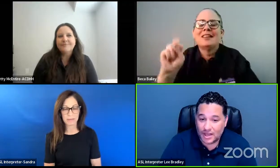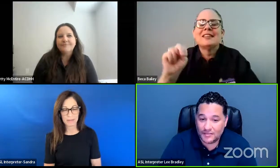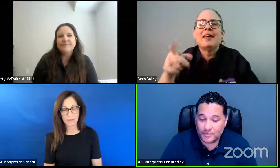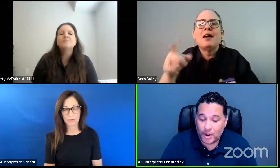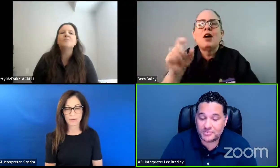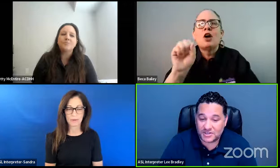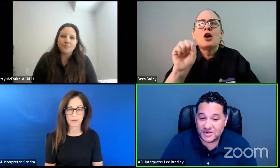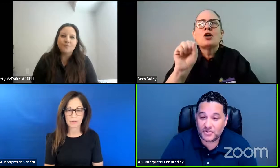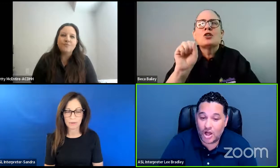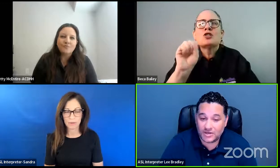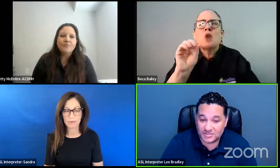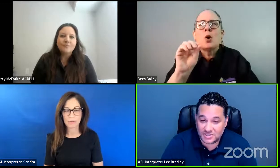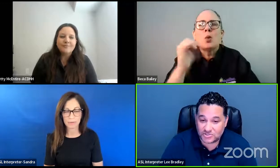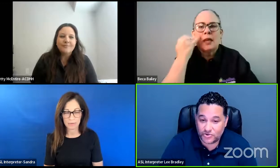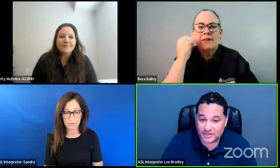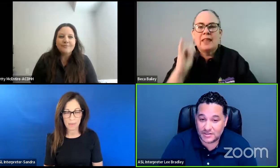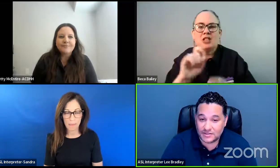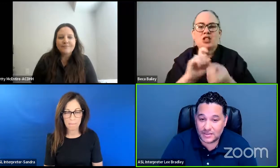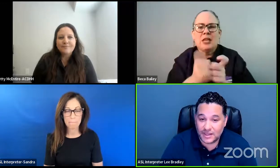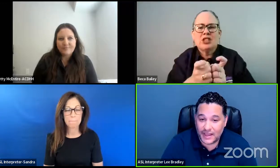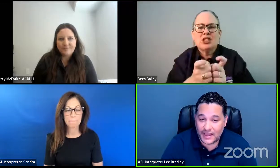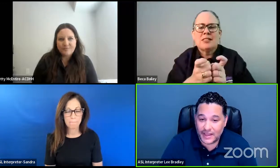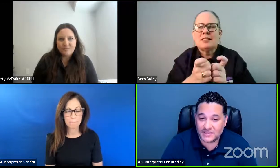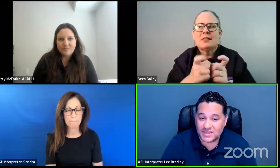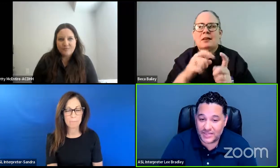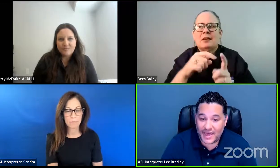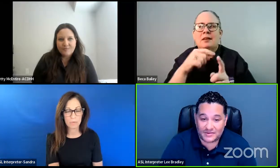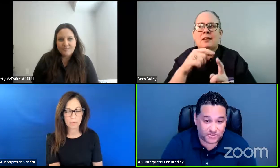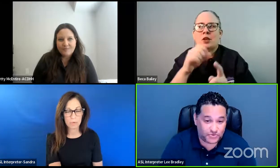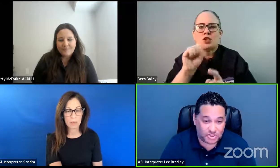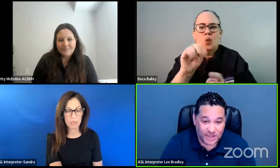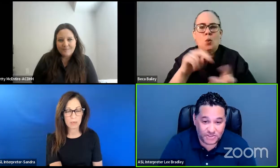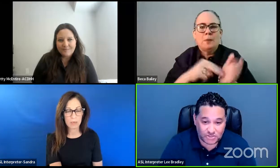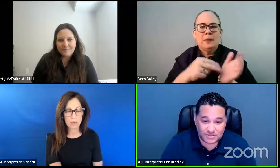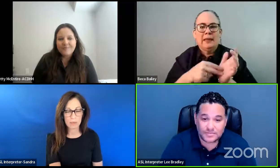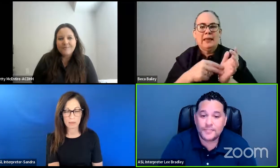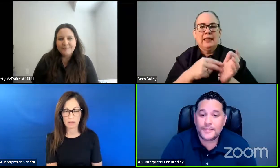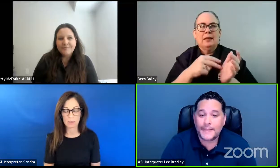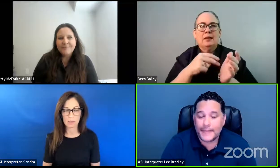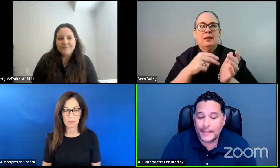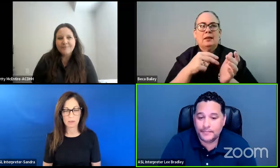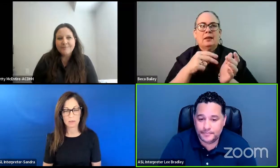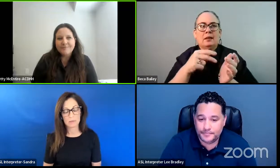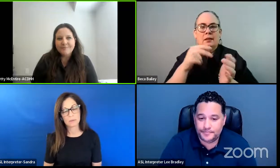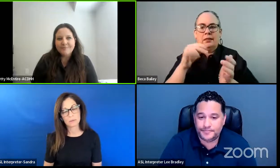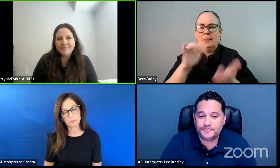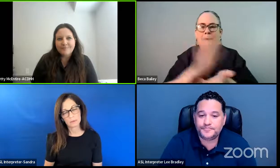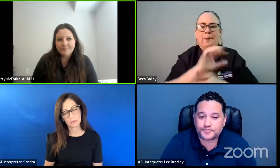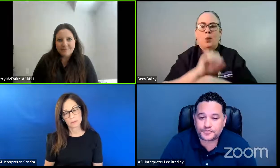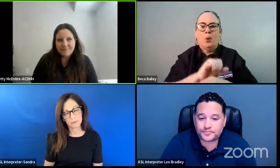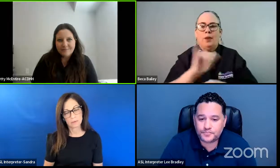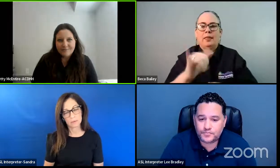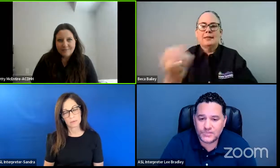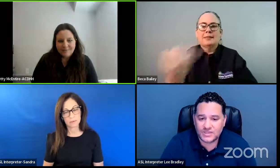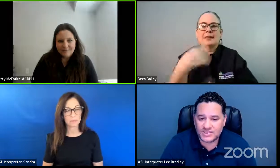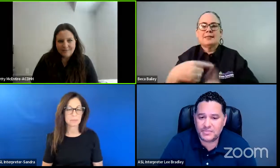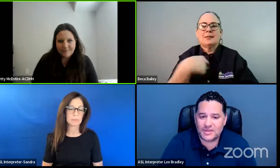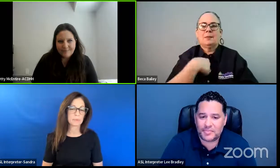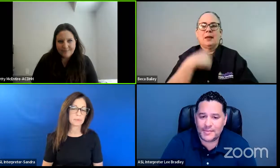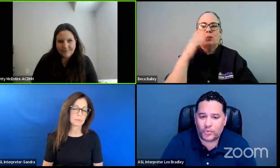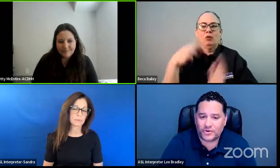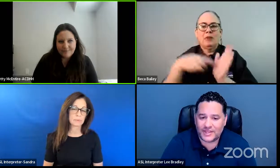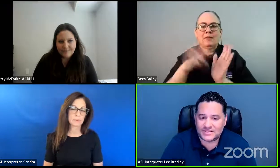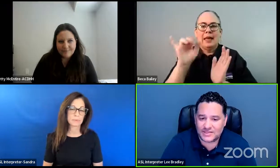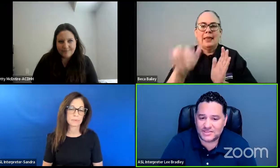Longdon's, Representative Longdon's district. Let's say that district changes. Mm-hmm. Does that